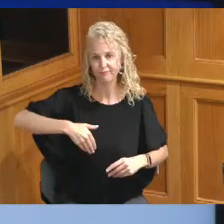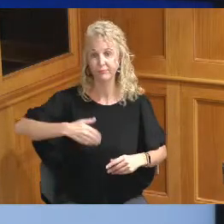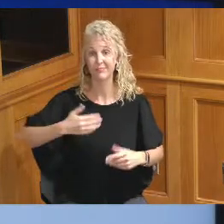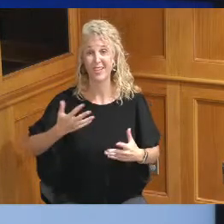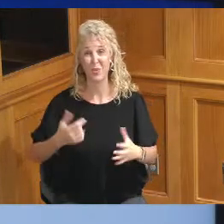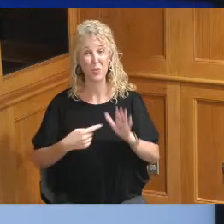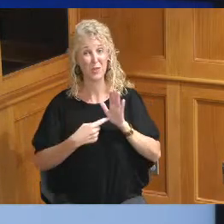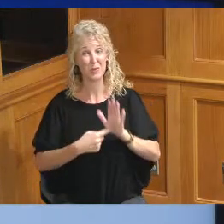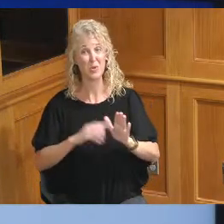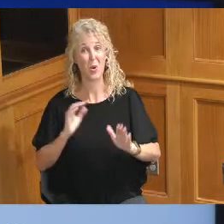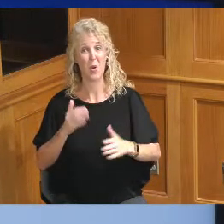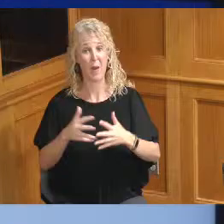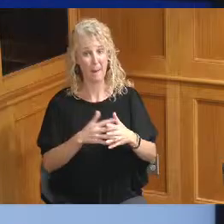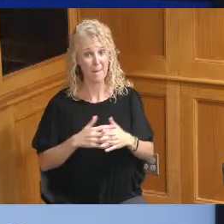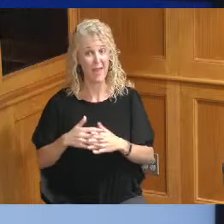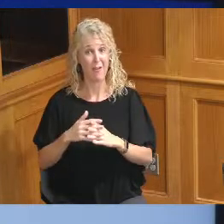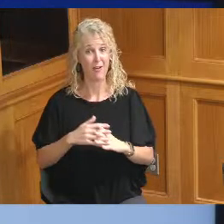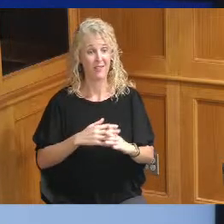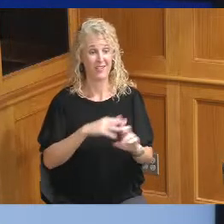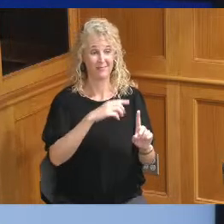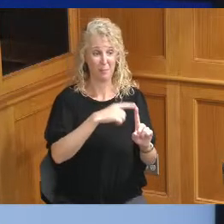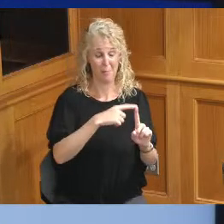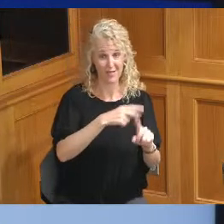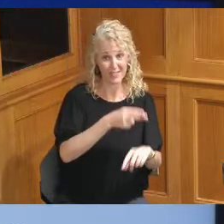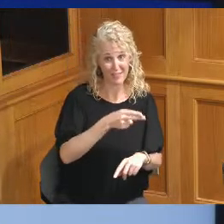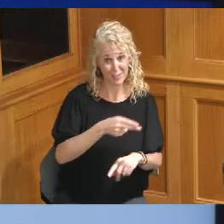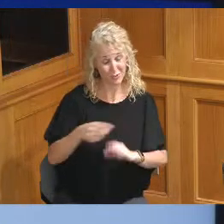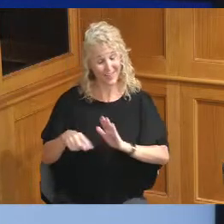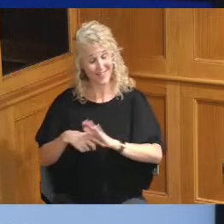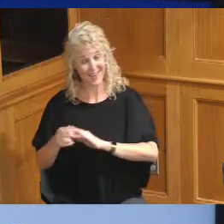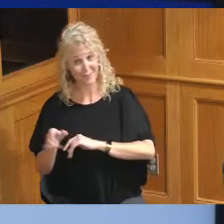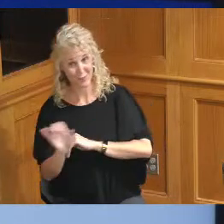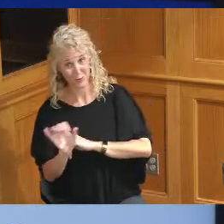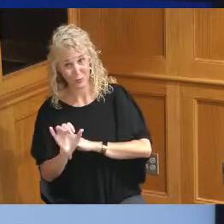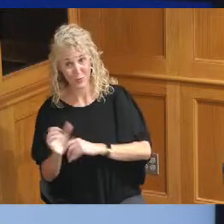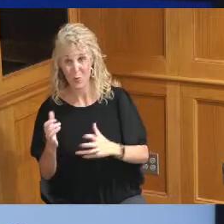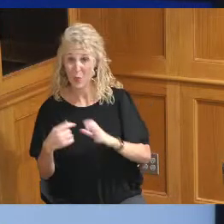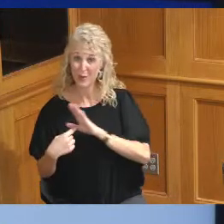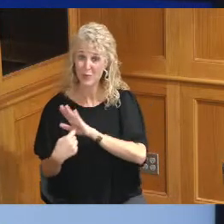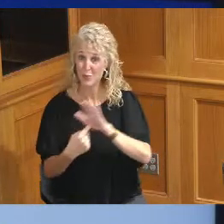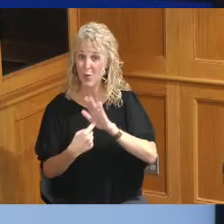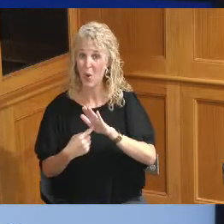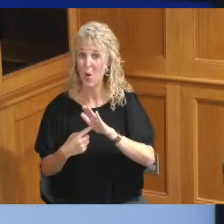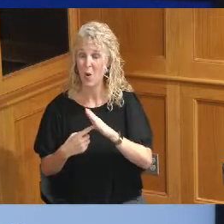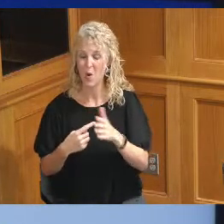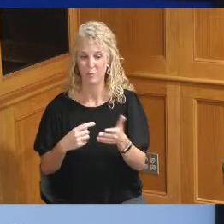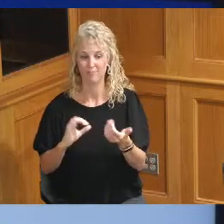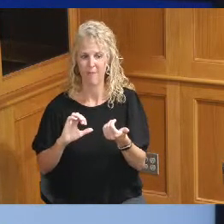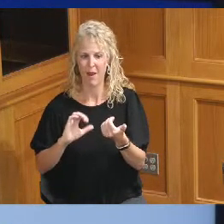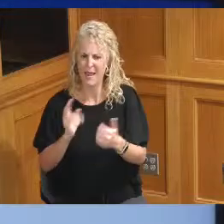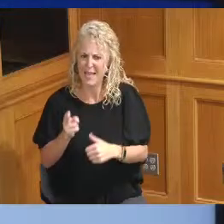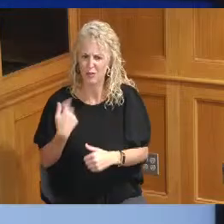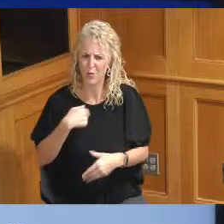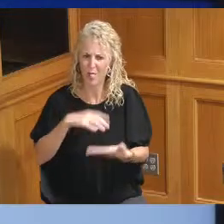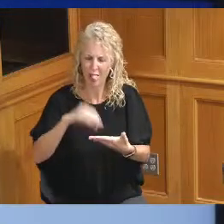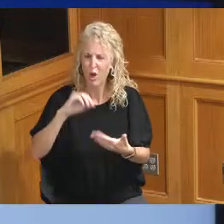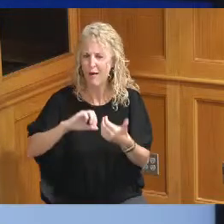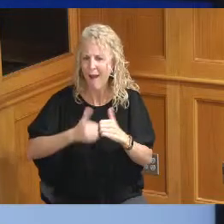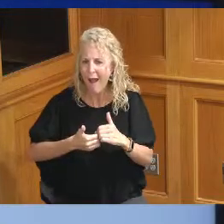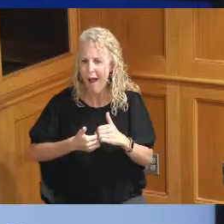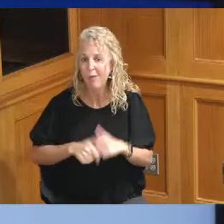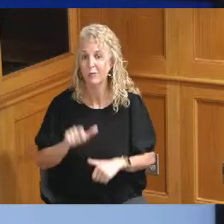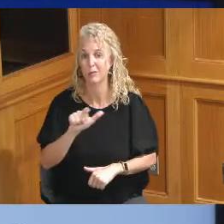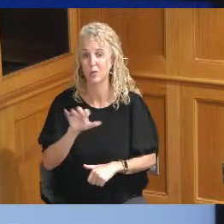good and bad, that we understand what our full history is as a community in order to fully learn the lessons from it. Of the 29 who